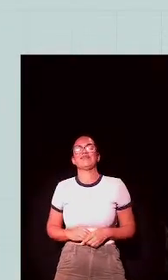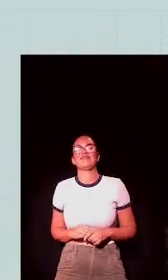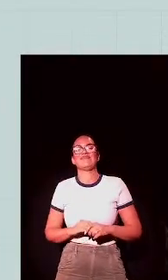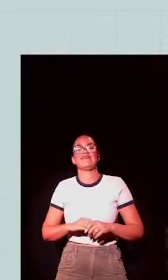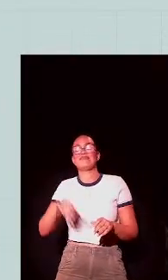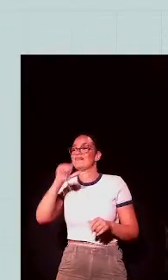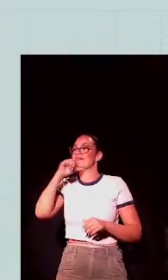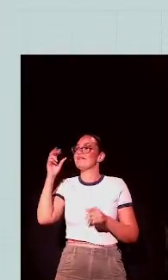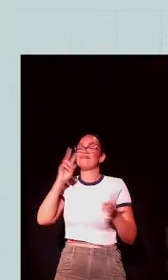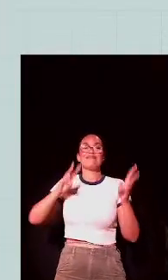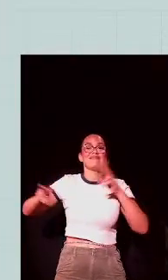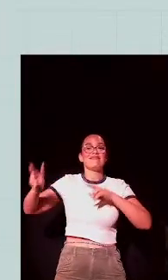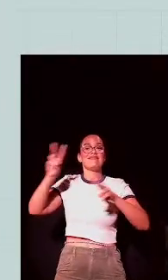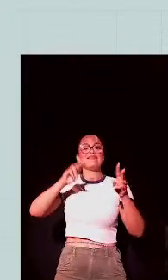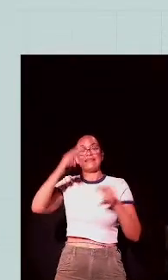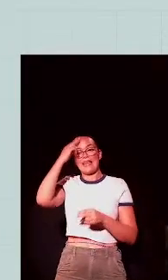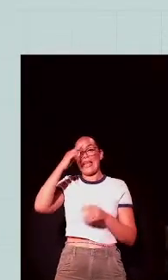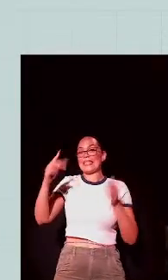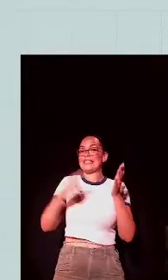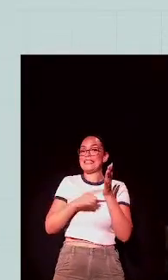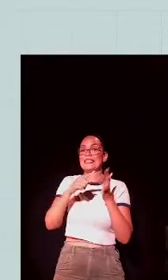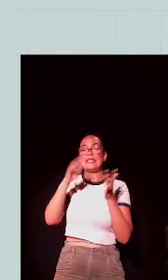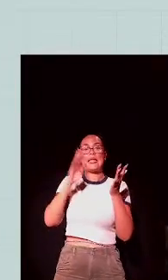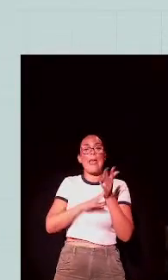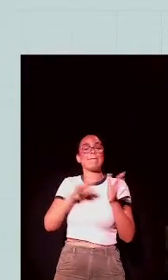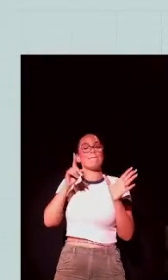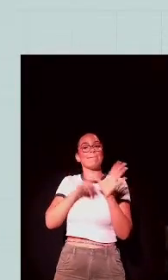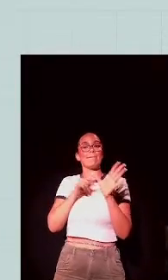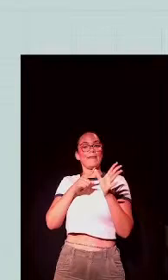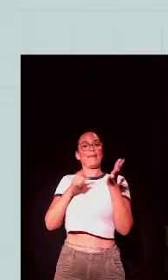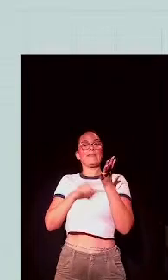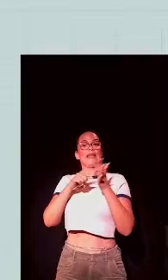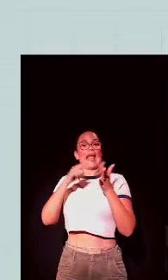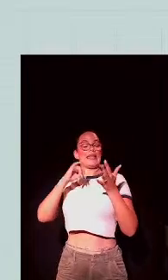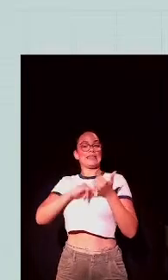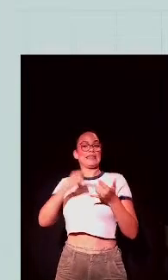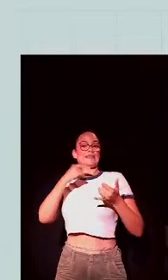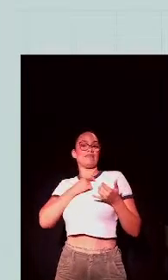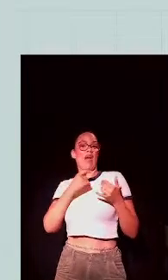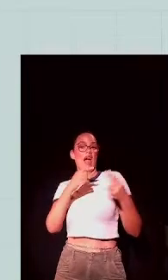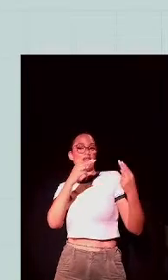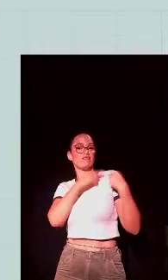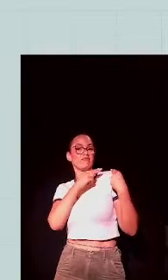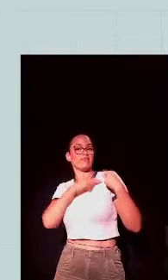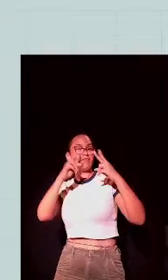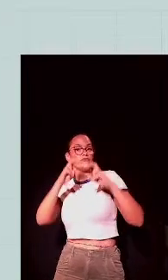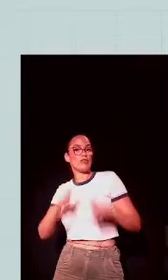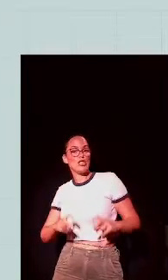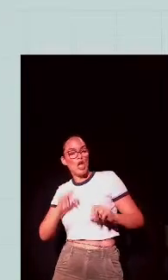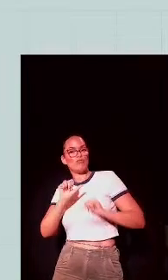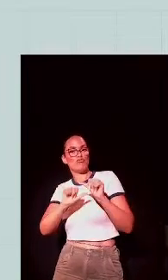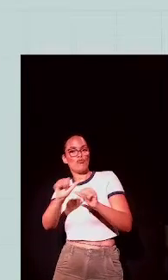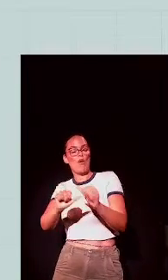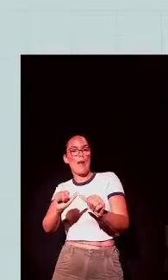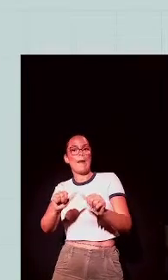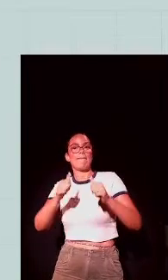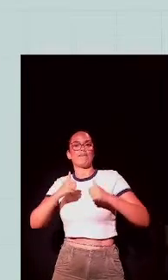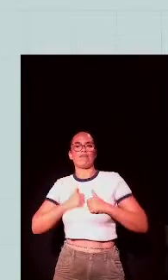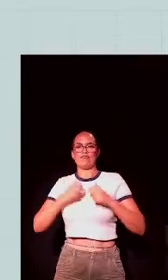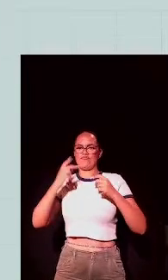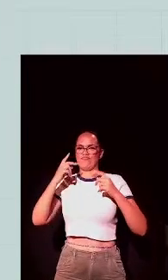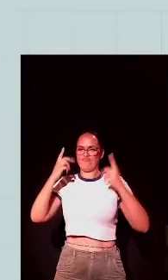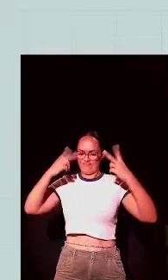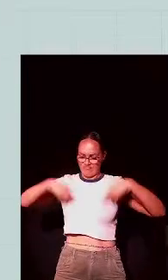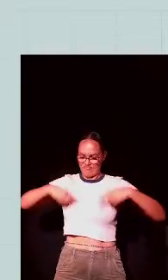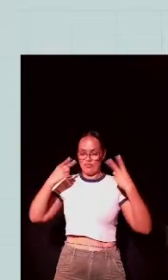Very nice to see you all here. My name's Tim Yates. I run the research program at Drake Music. I am a white